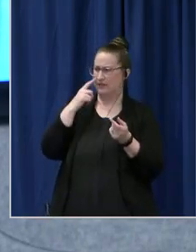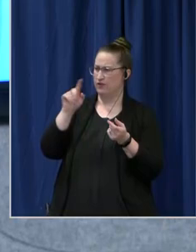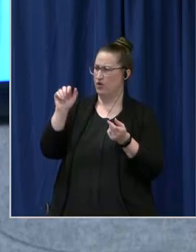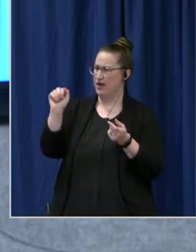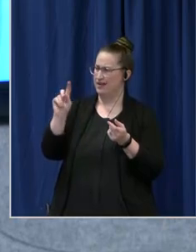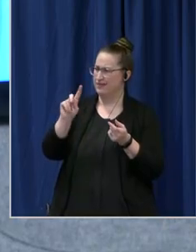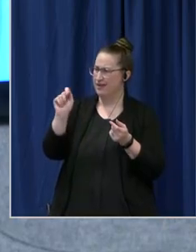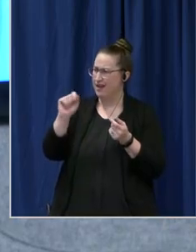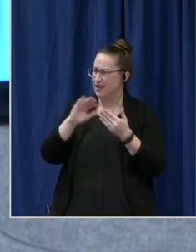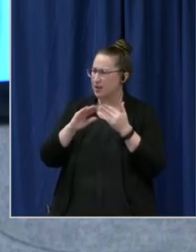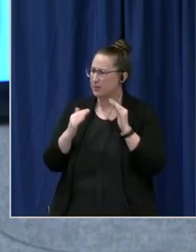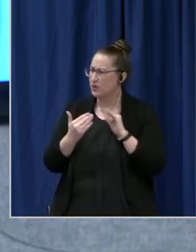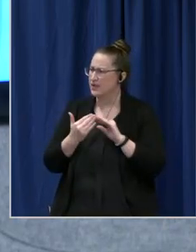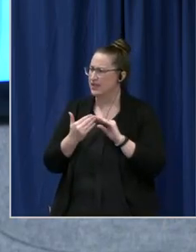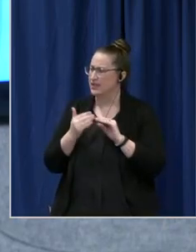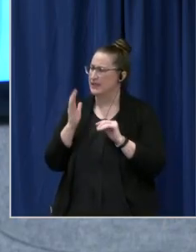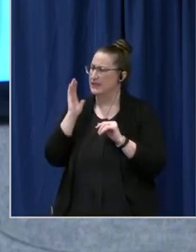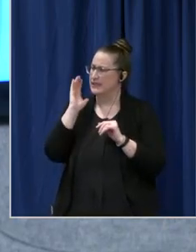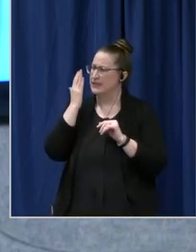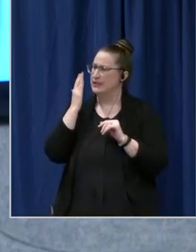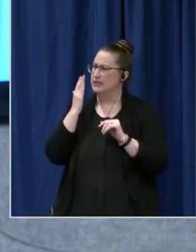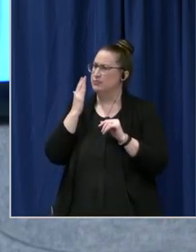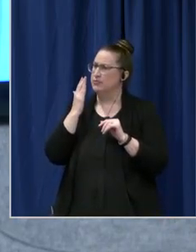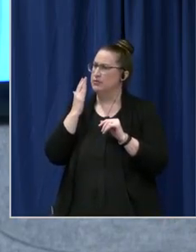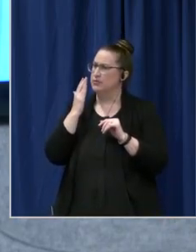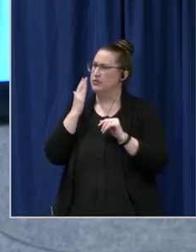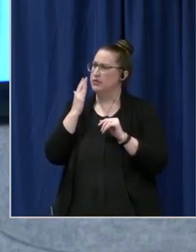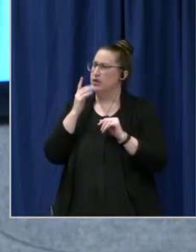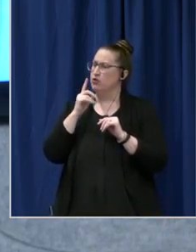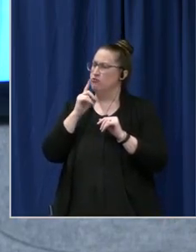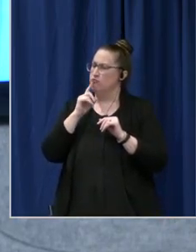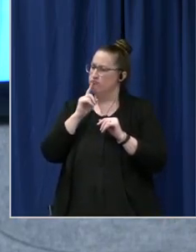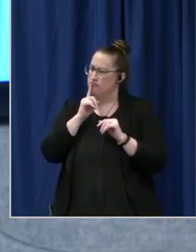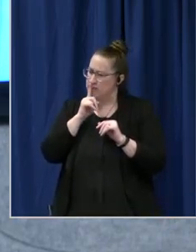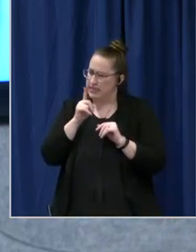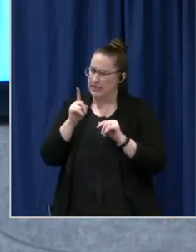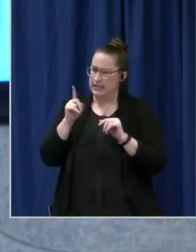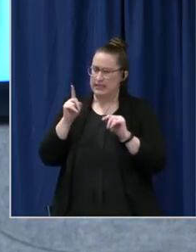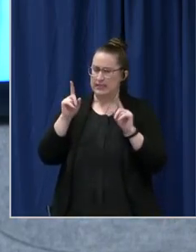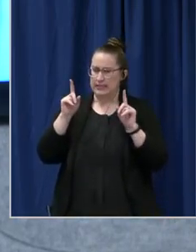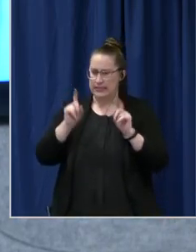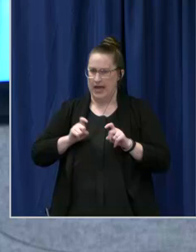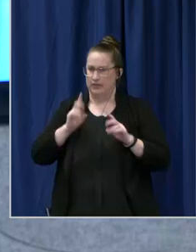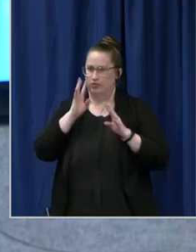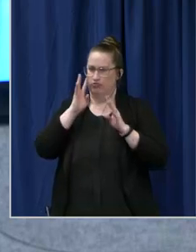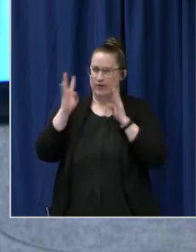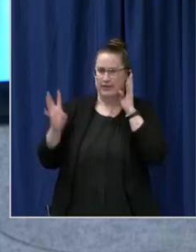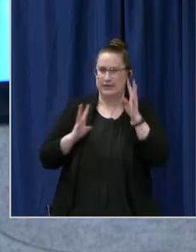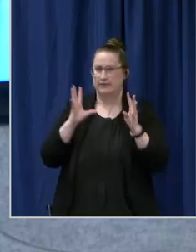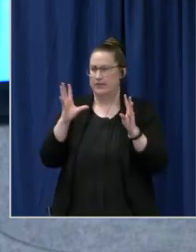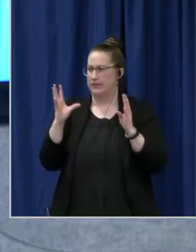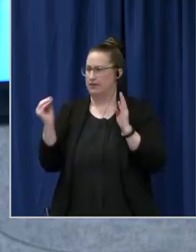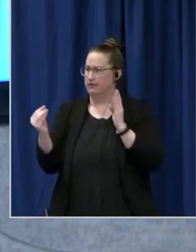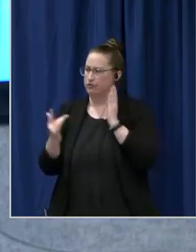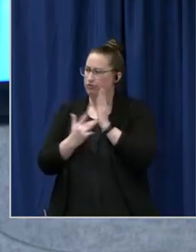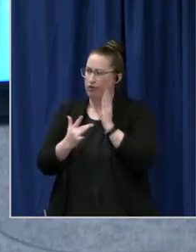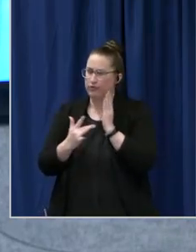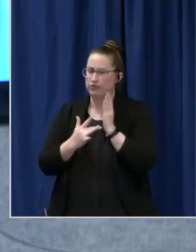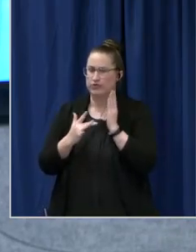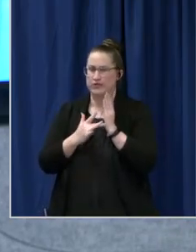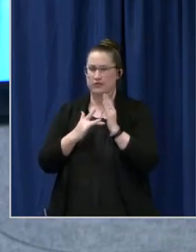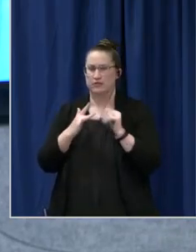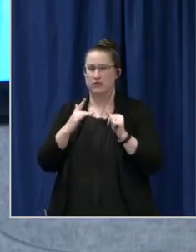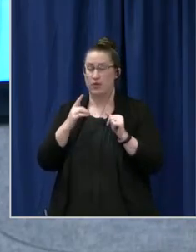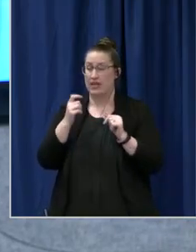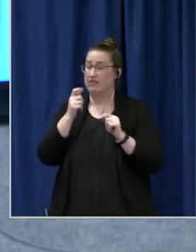community really, really do test true creativity and technology. And if you are a